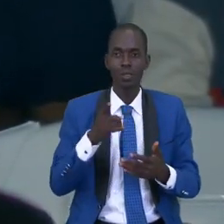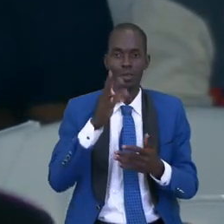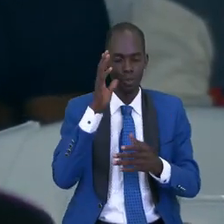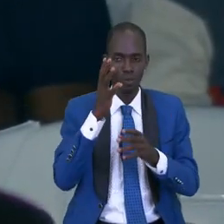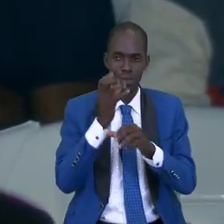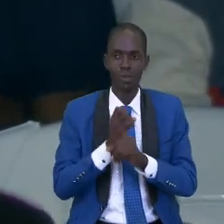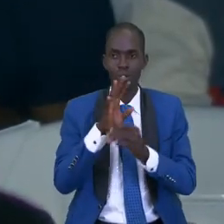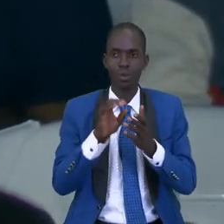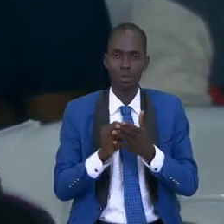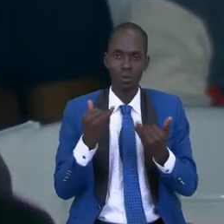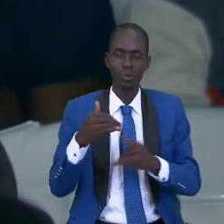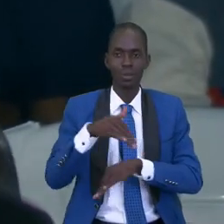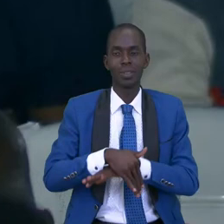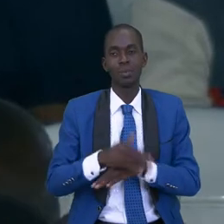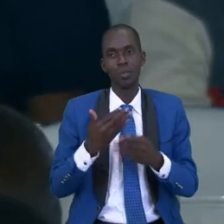true?